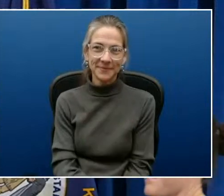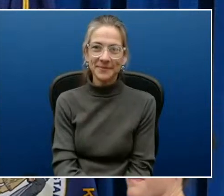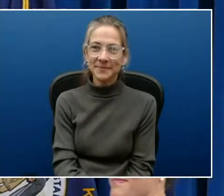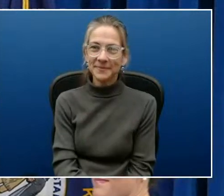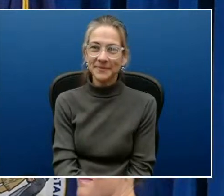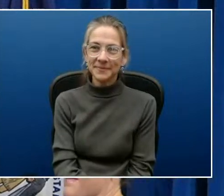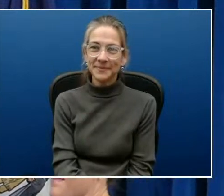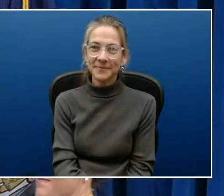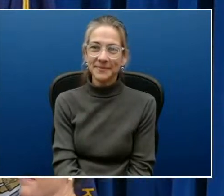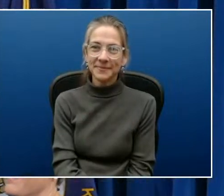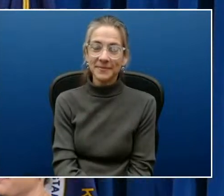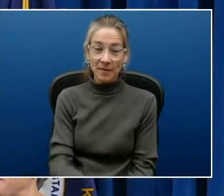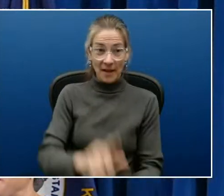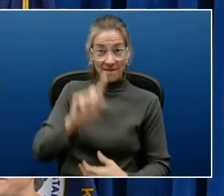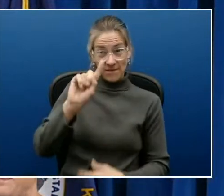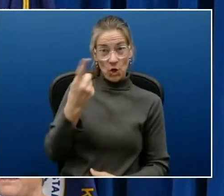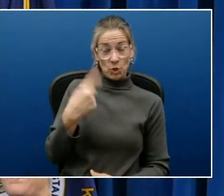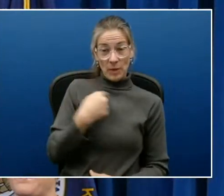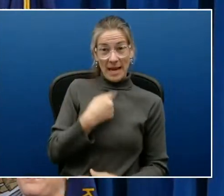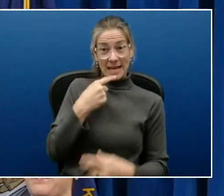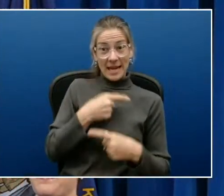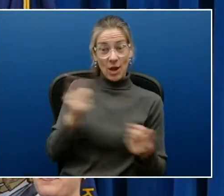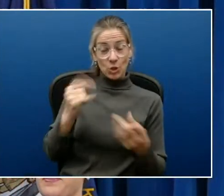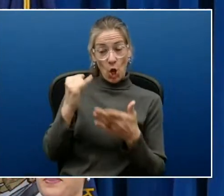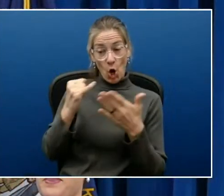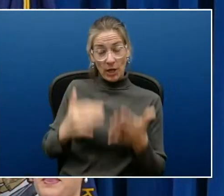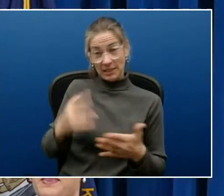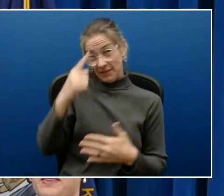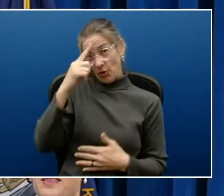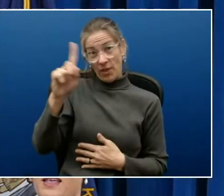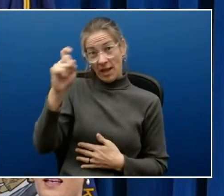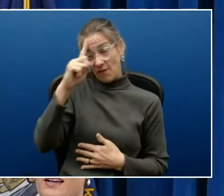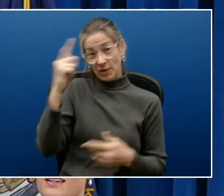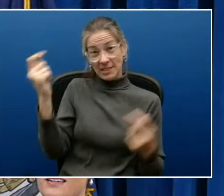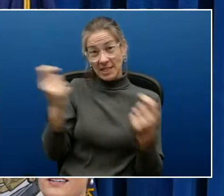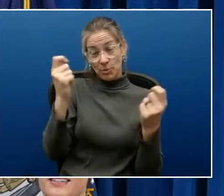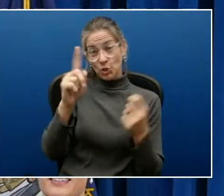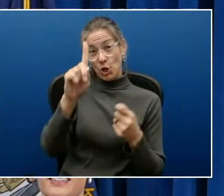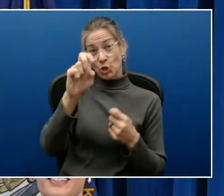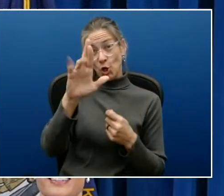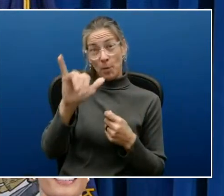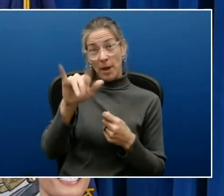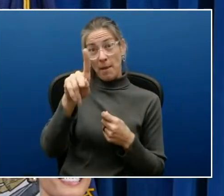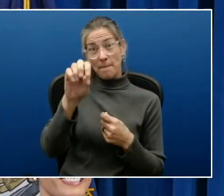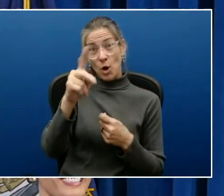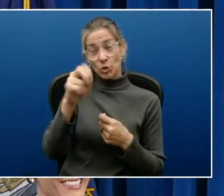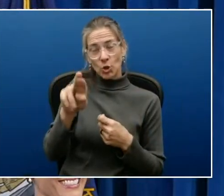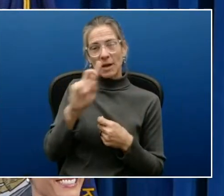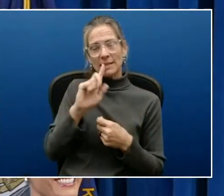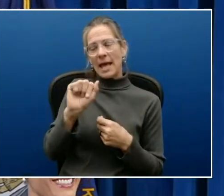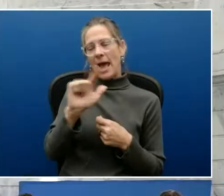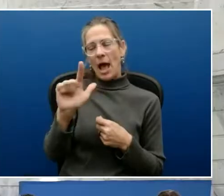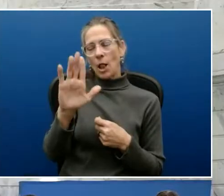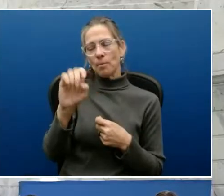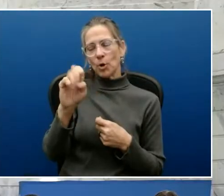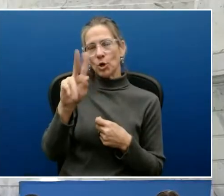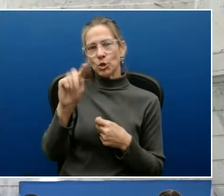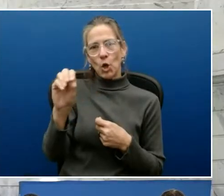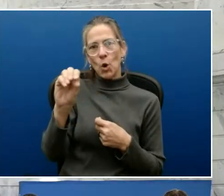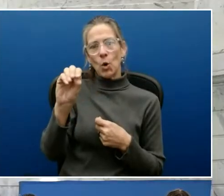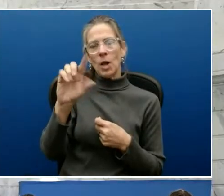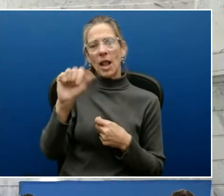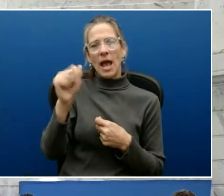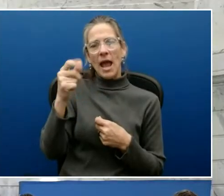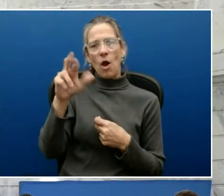First, we're announcing that the artist for this year's Governor's Celebration Derby poster is Humberto Lajera. Come on.